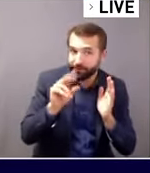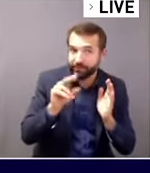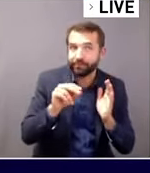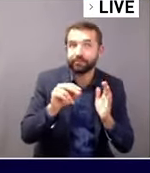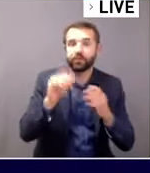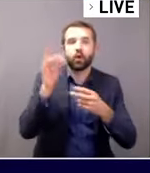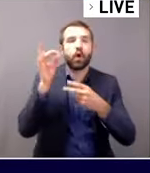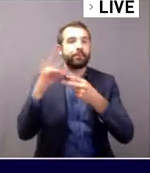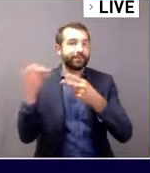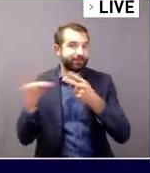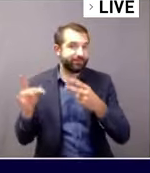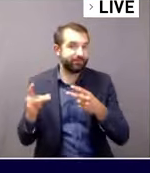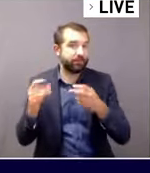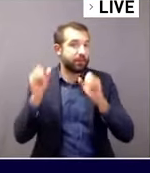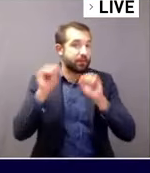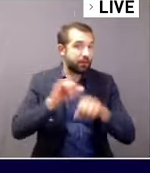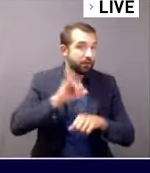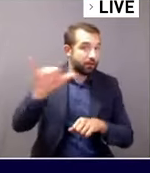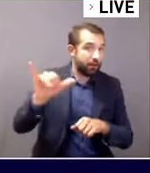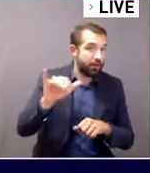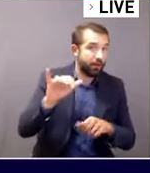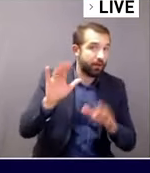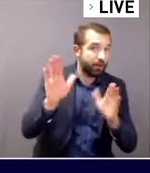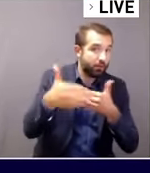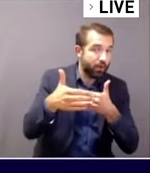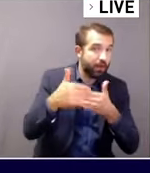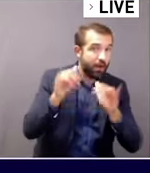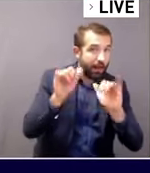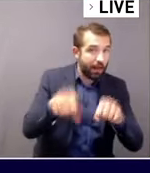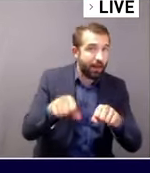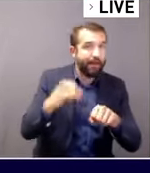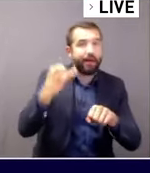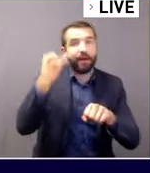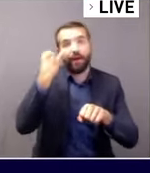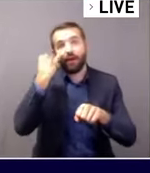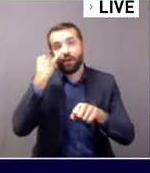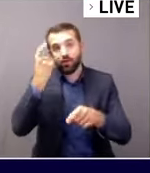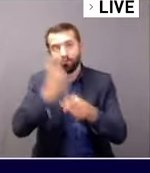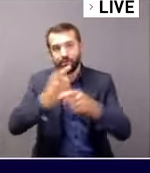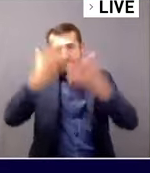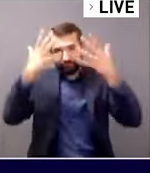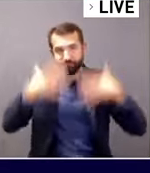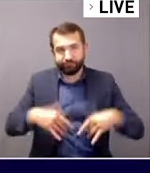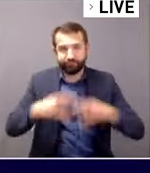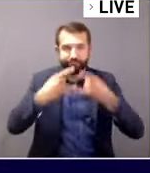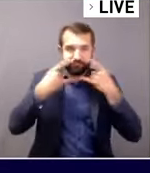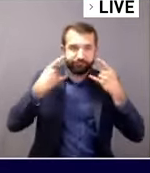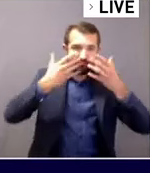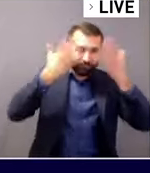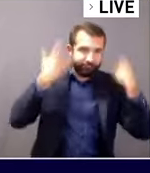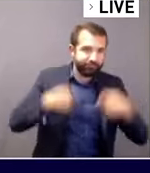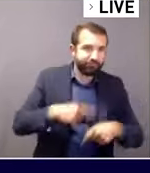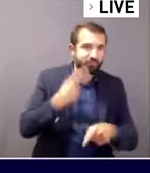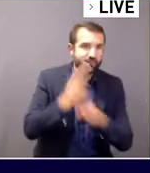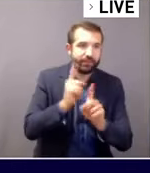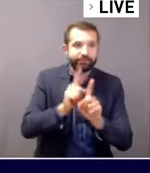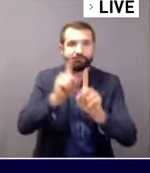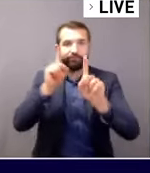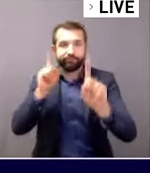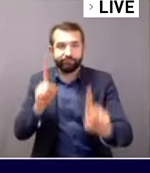remain in the classroom, provided they've got all the appropriate PPE and other safeguards. It's not a requirement, it's an